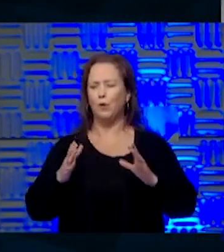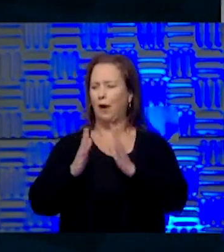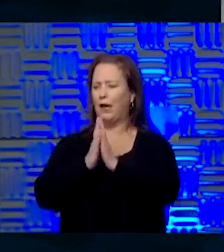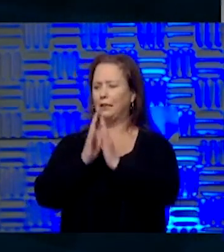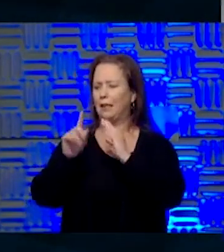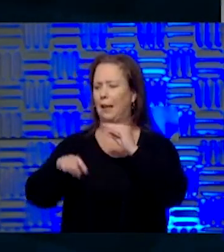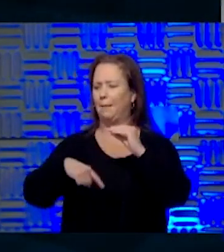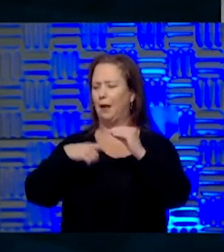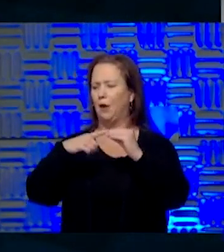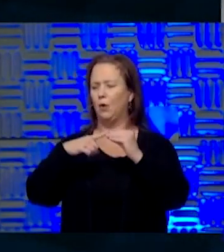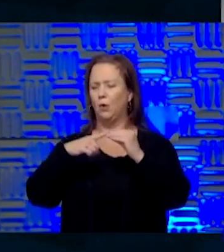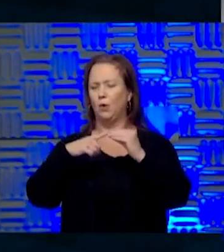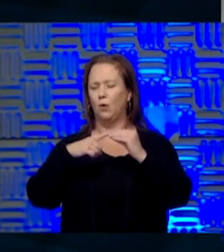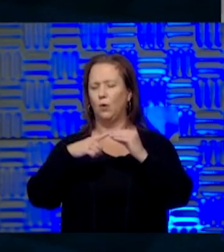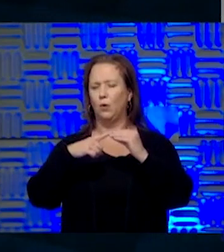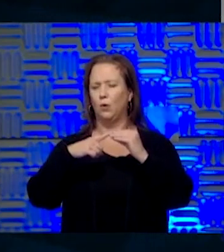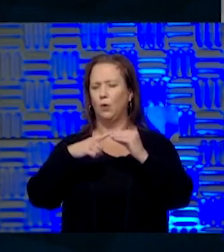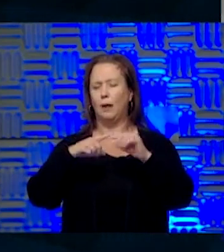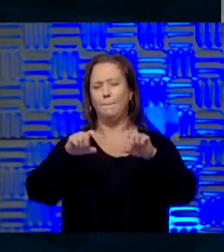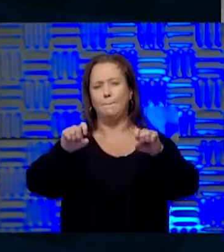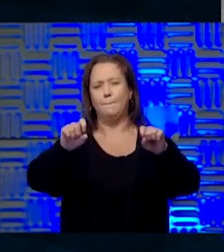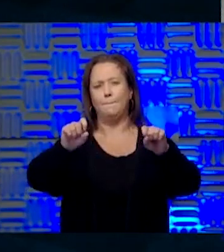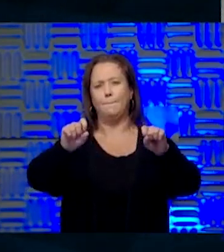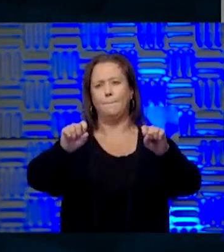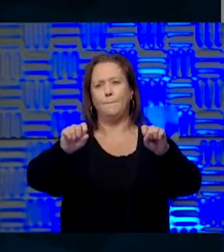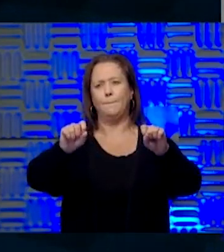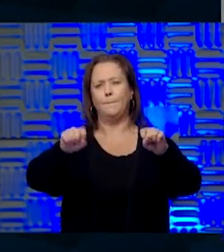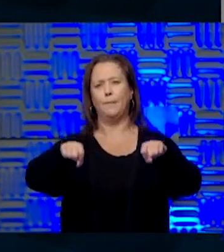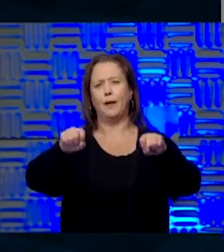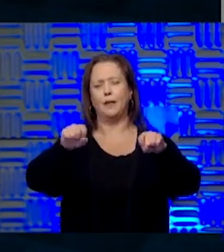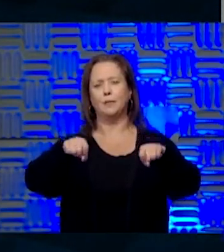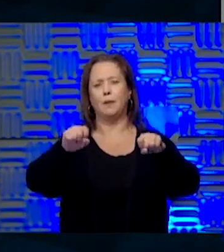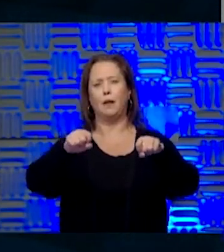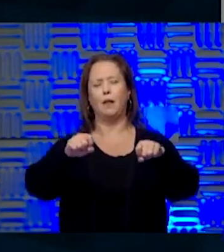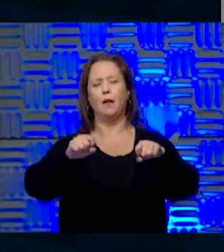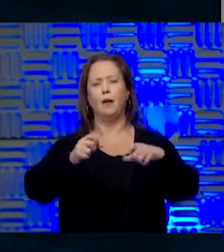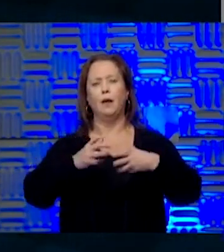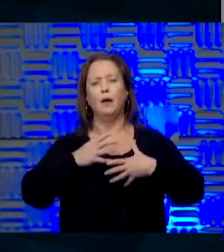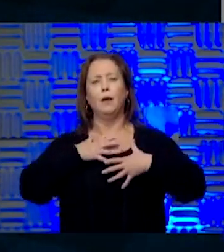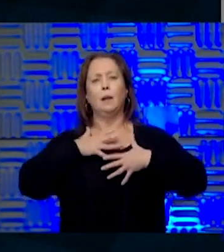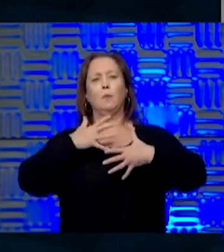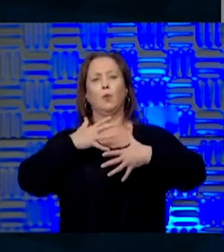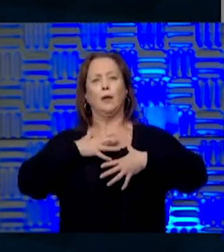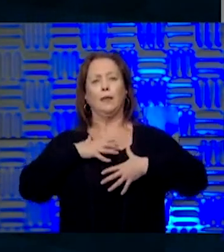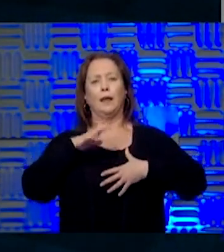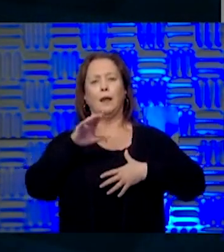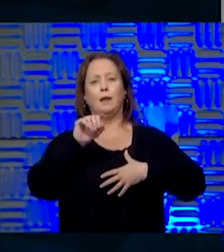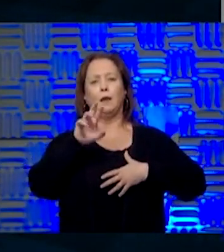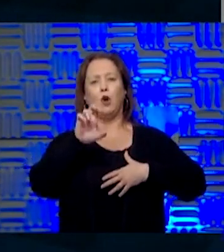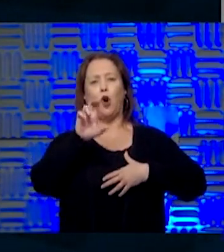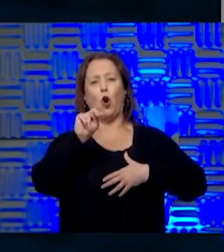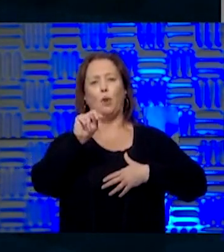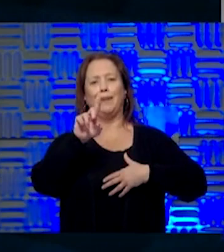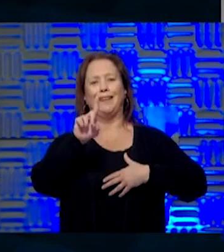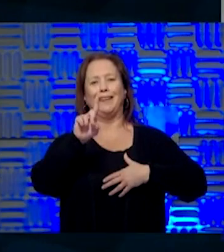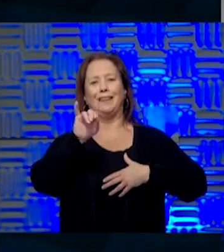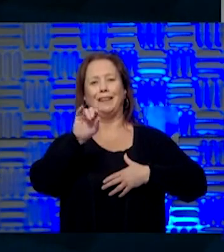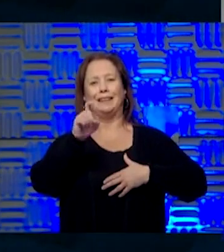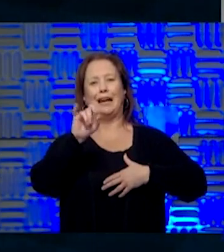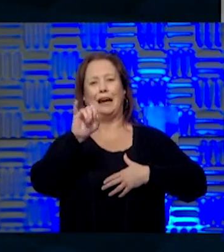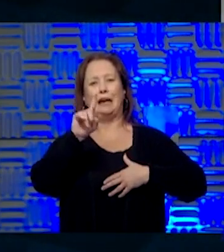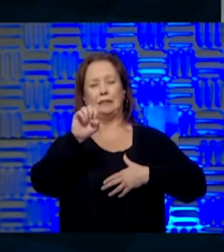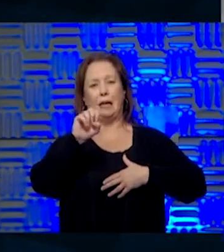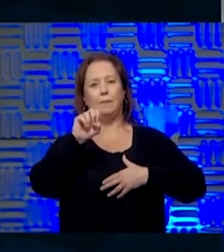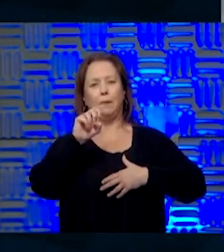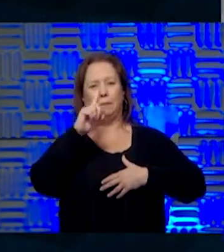about the possibility of inhaling carbon dioxide because of the mask. Is that true, and is that something